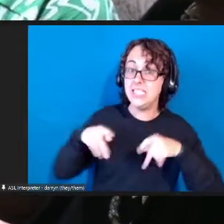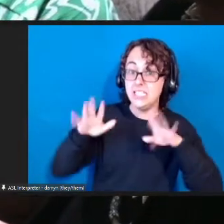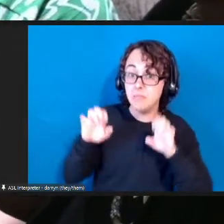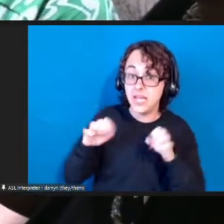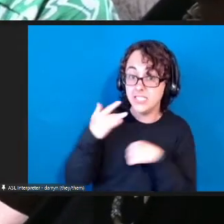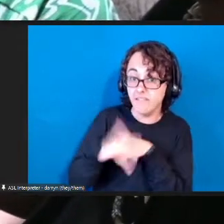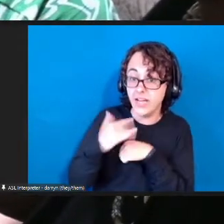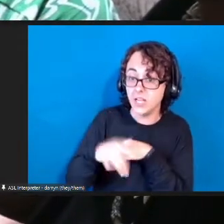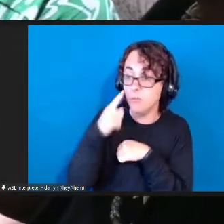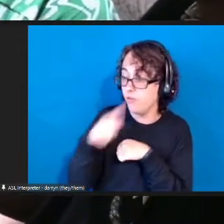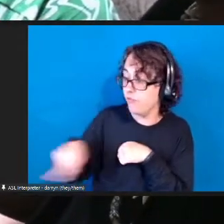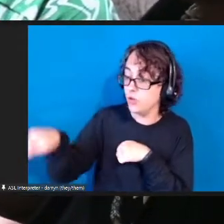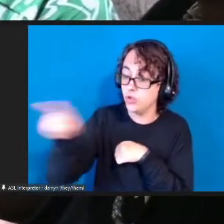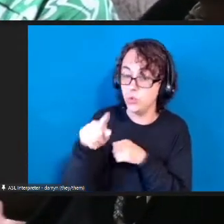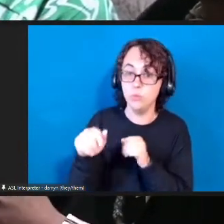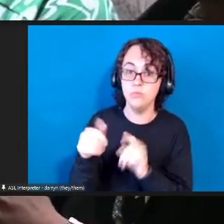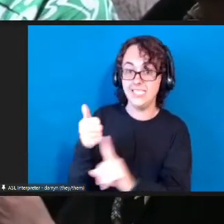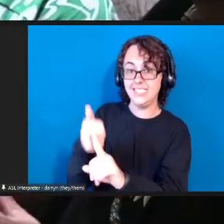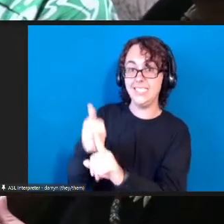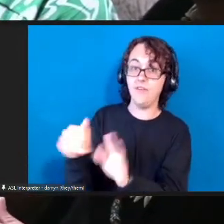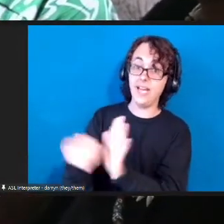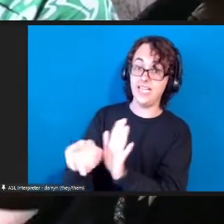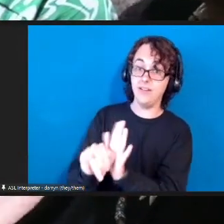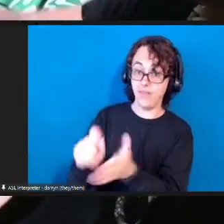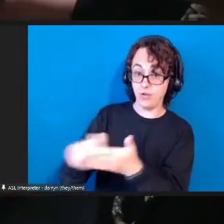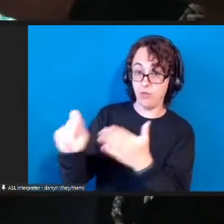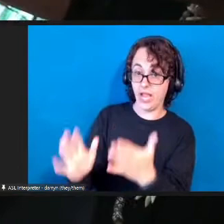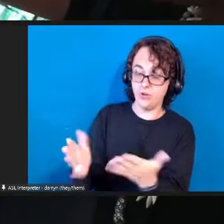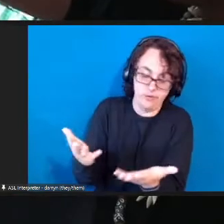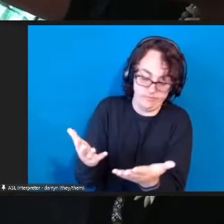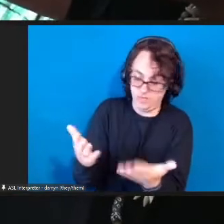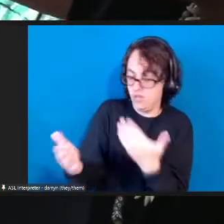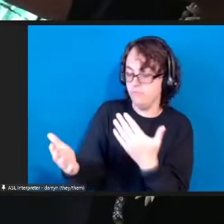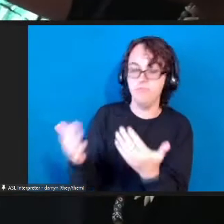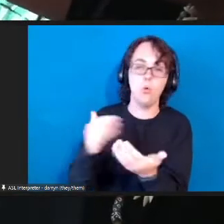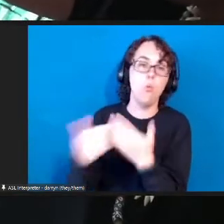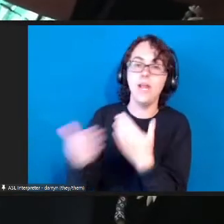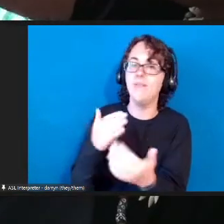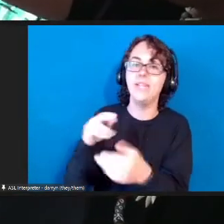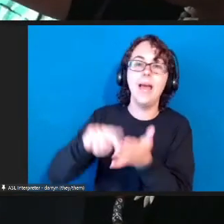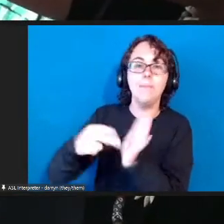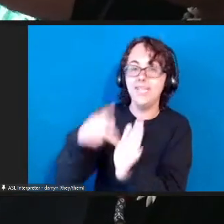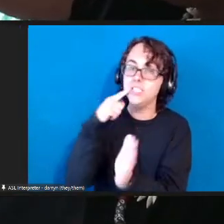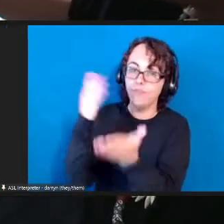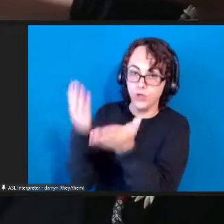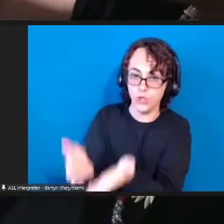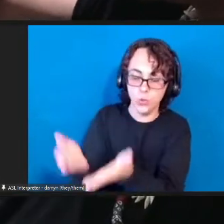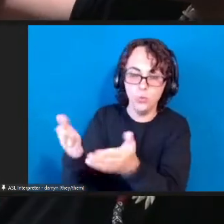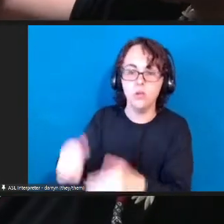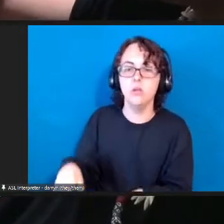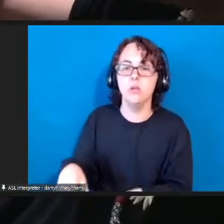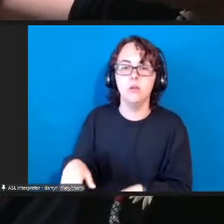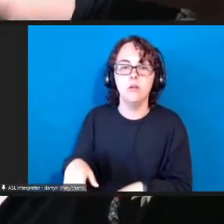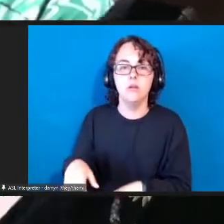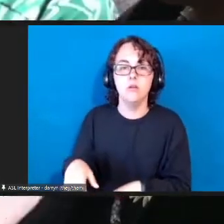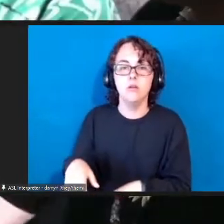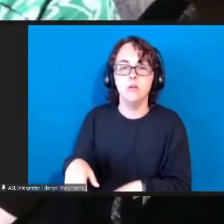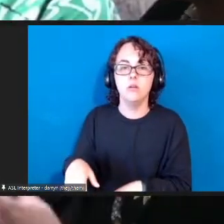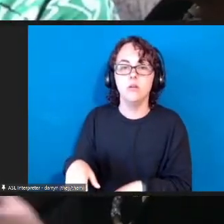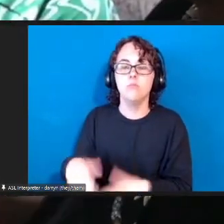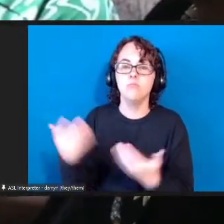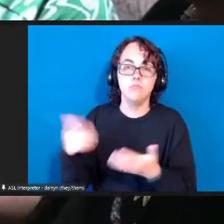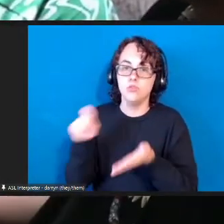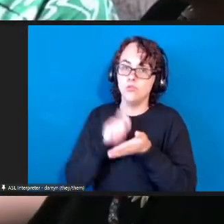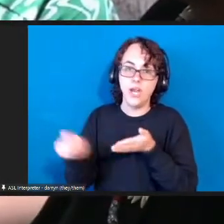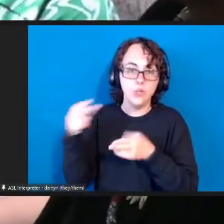self-identifies as a writer. Whatever that means to you, writes their name or a way of contacting, and